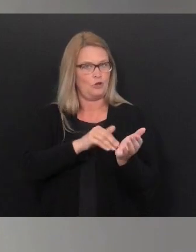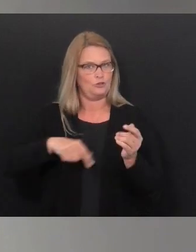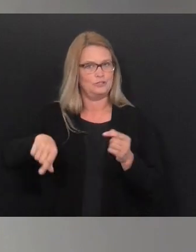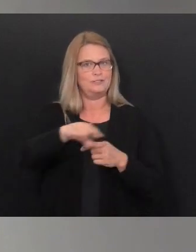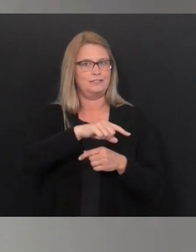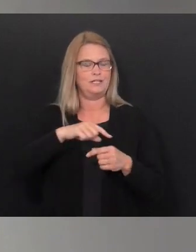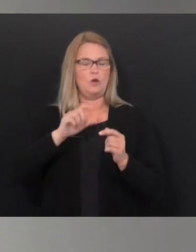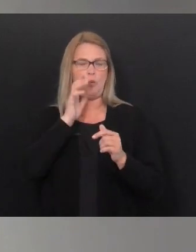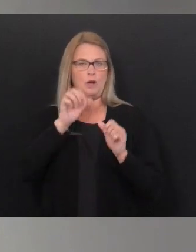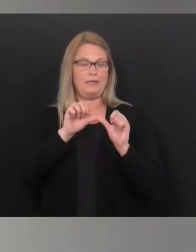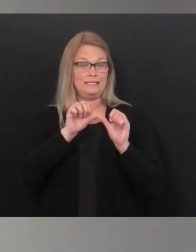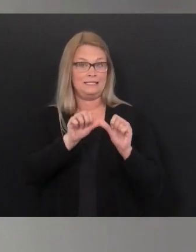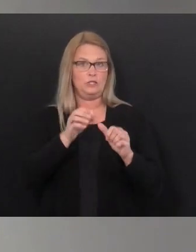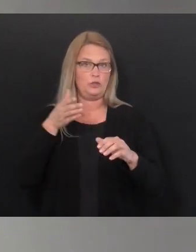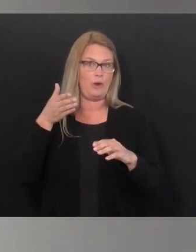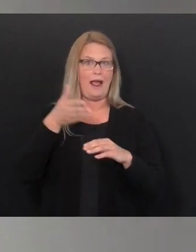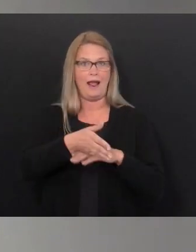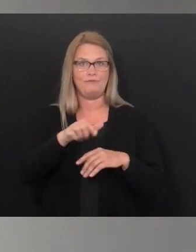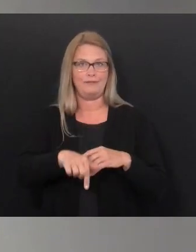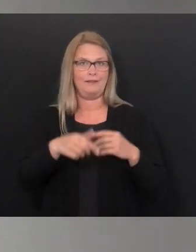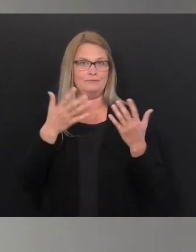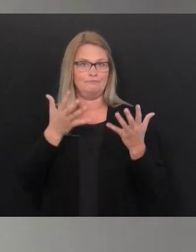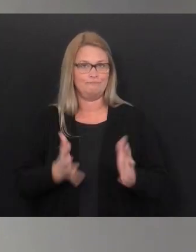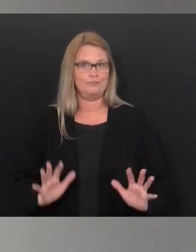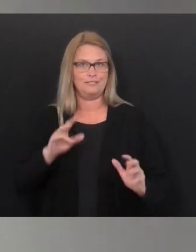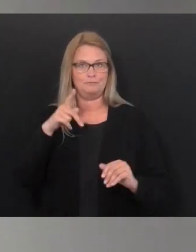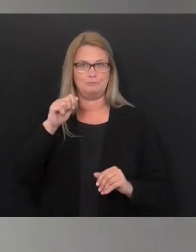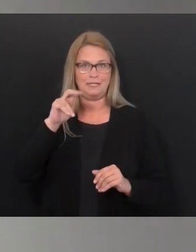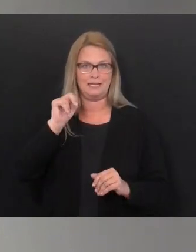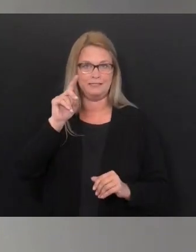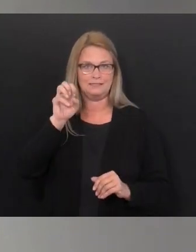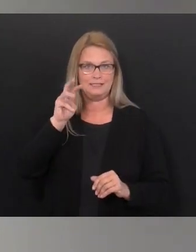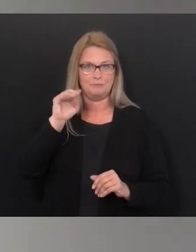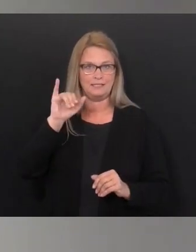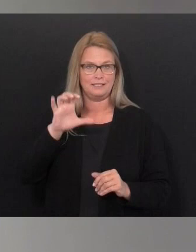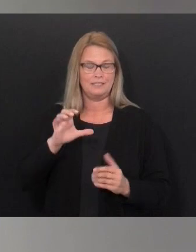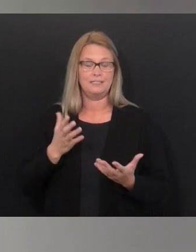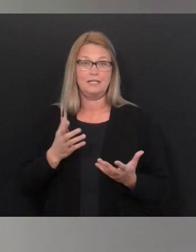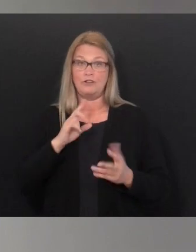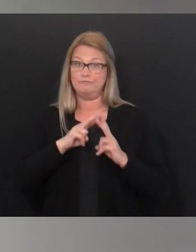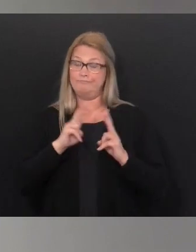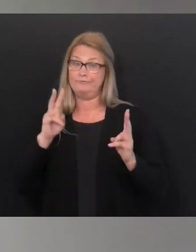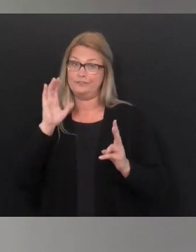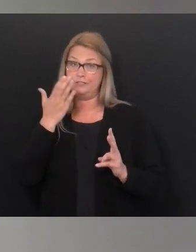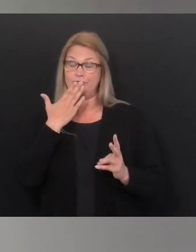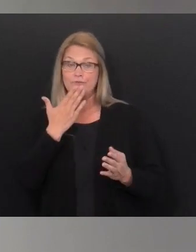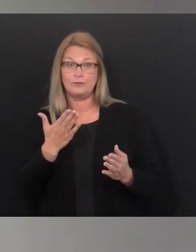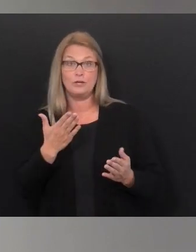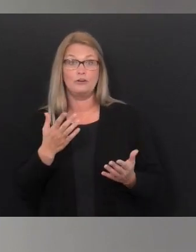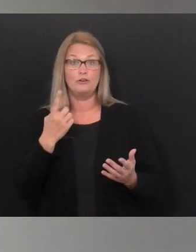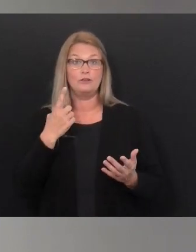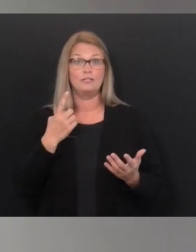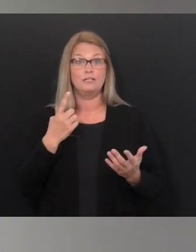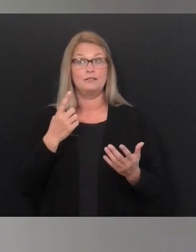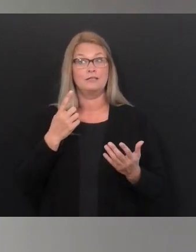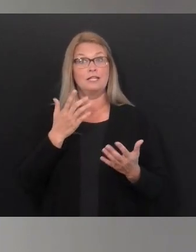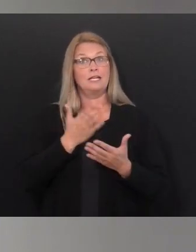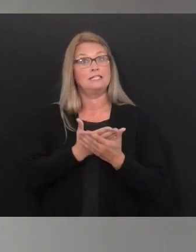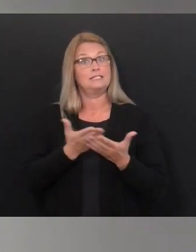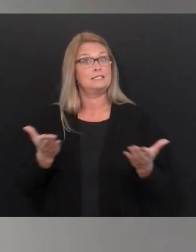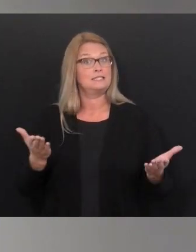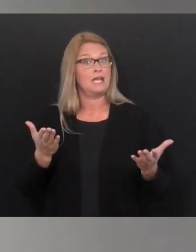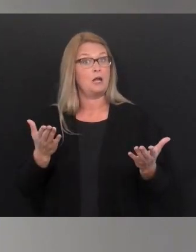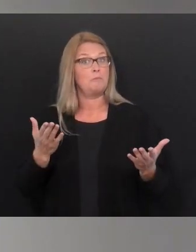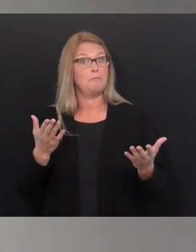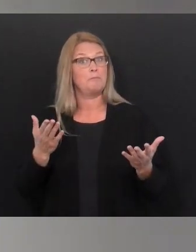after the pandemic is over. It's very useful, very functional. Some elements of the well child visit